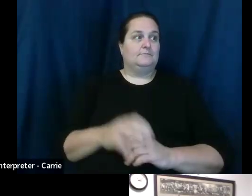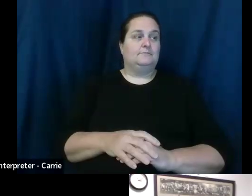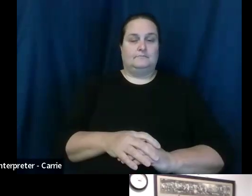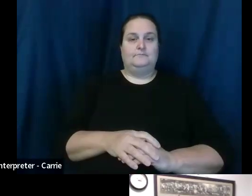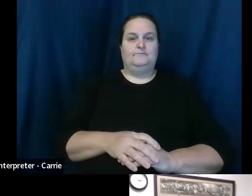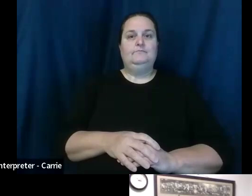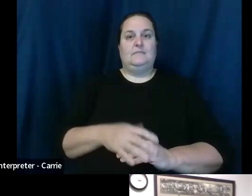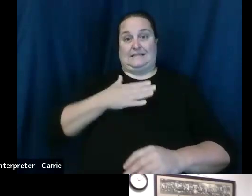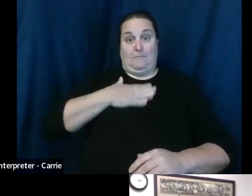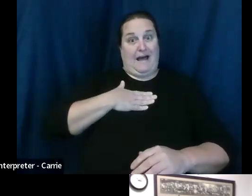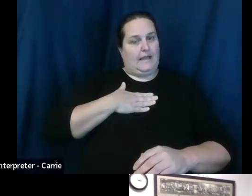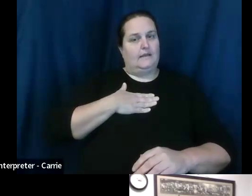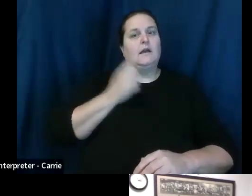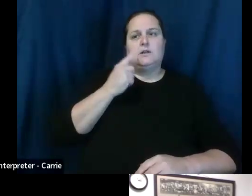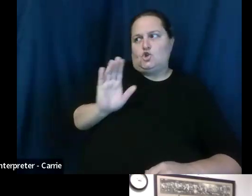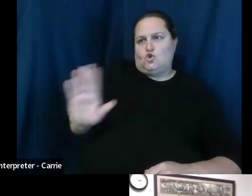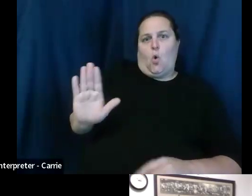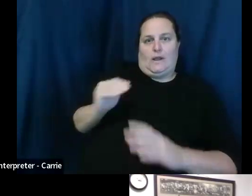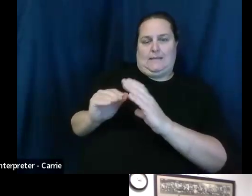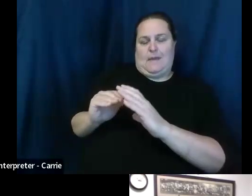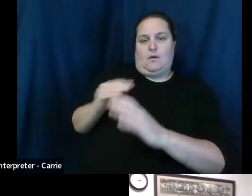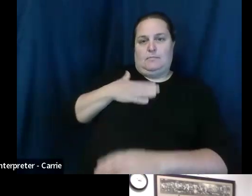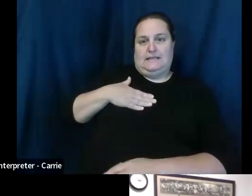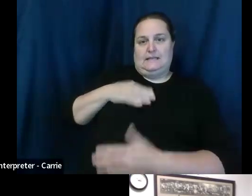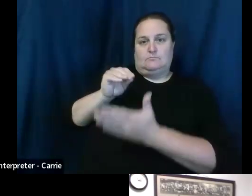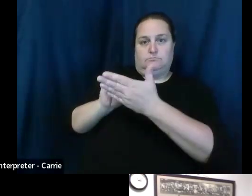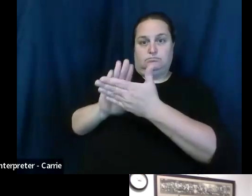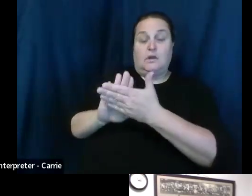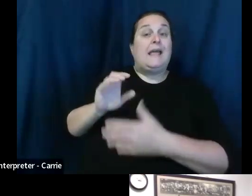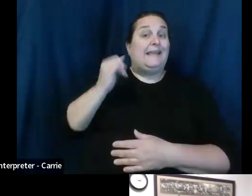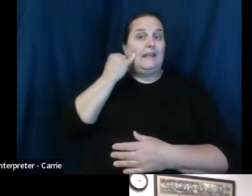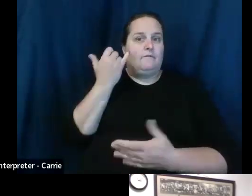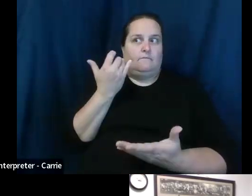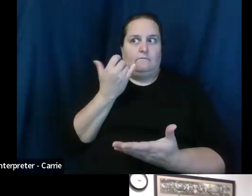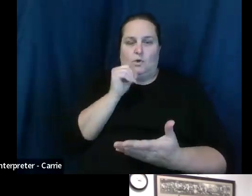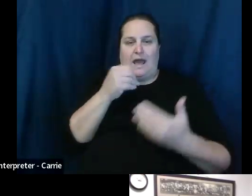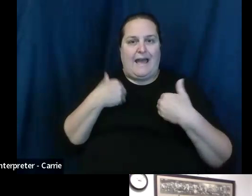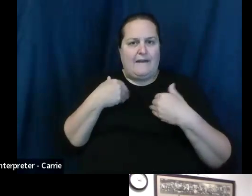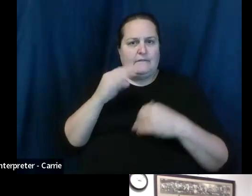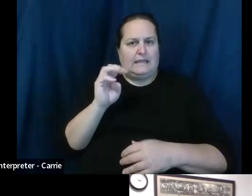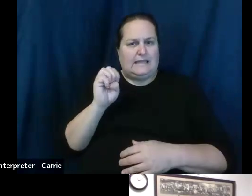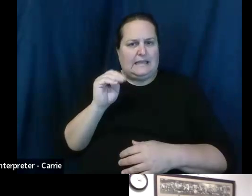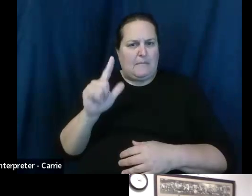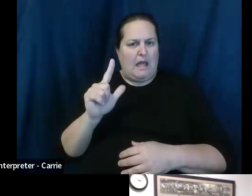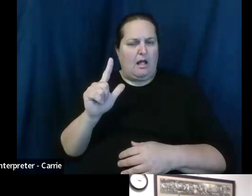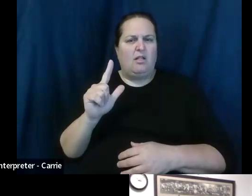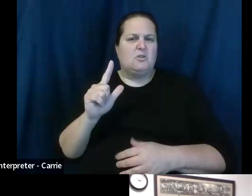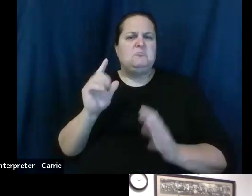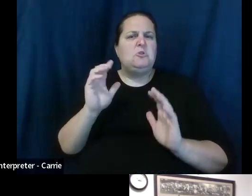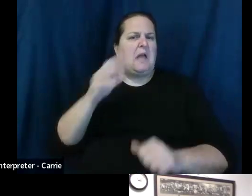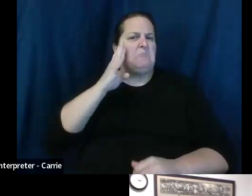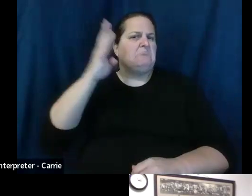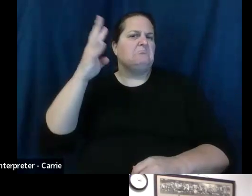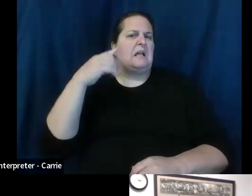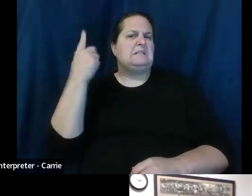nicholas-ostrom@uiowa.edu, but you can put anything. If you don't have an email address, don't want to put in your email address, you can put in something that just looks like an email address.